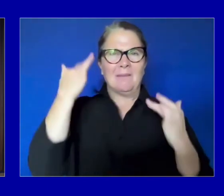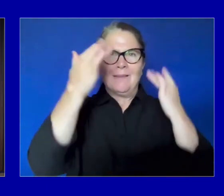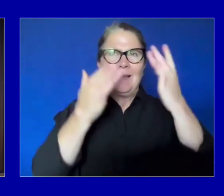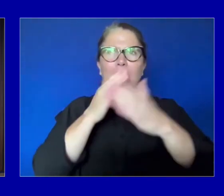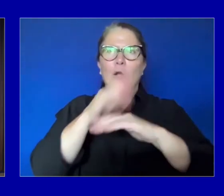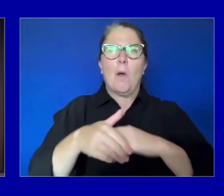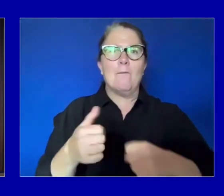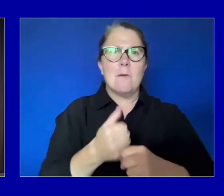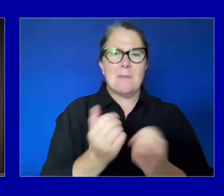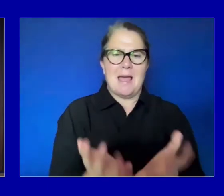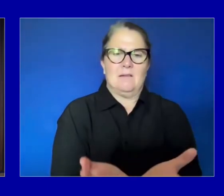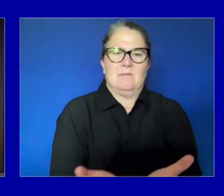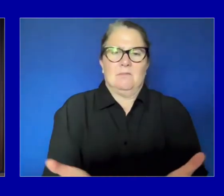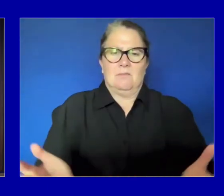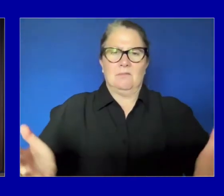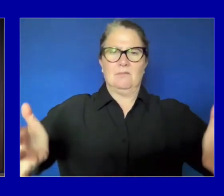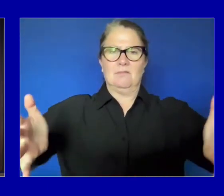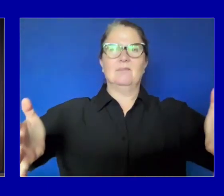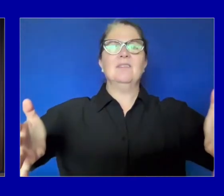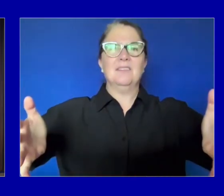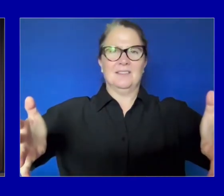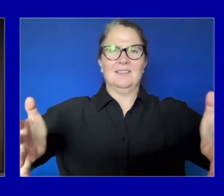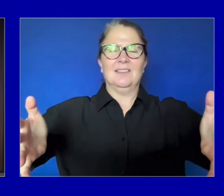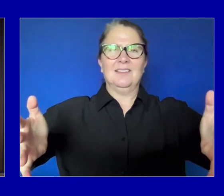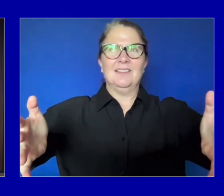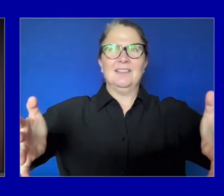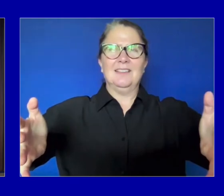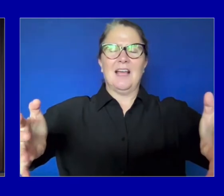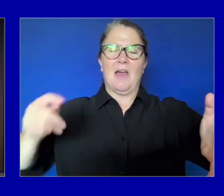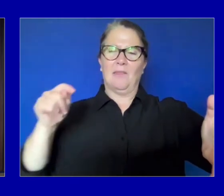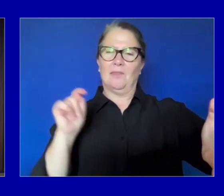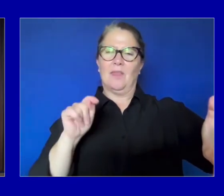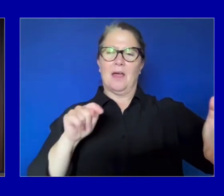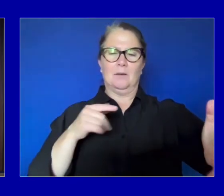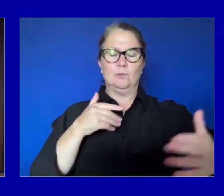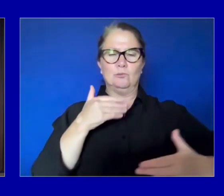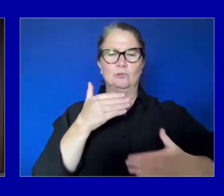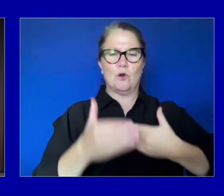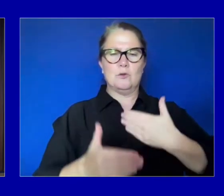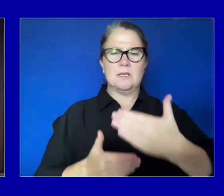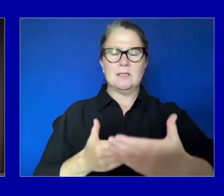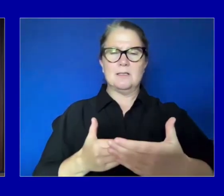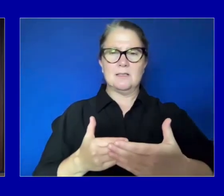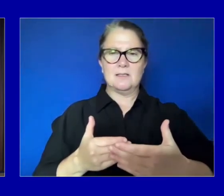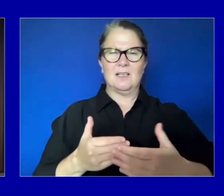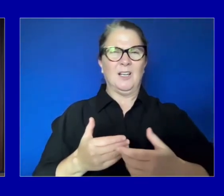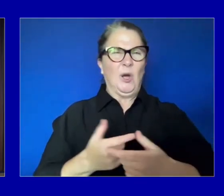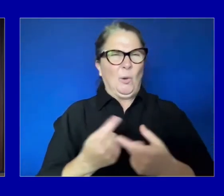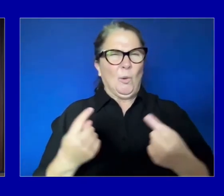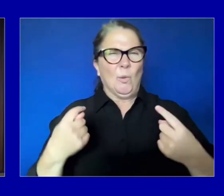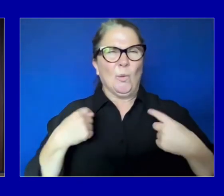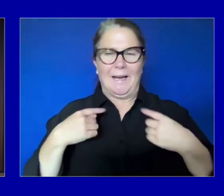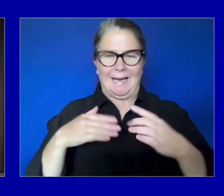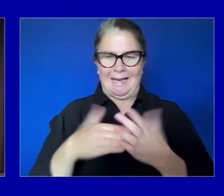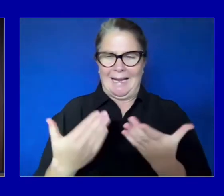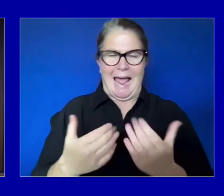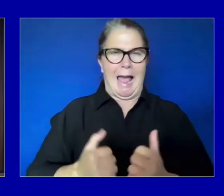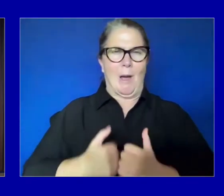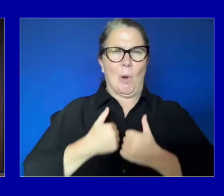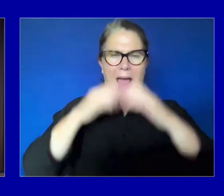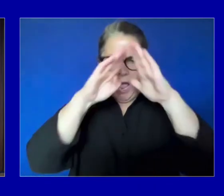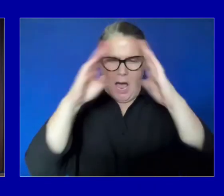or whatever really talks to me about this slow, slowing down. in this hyper consumerism world and,